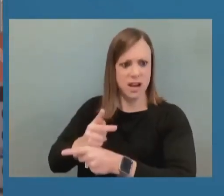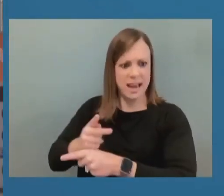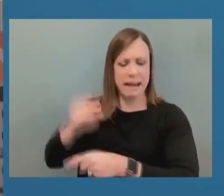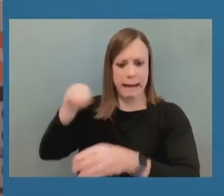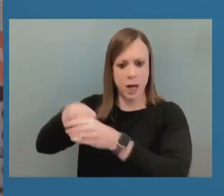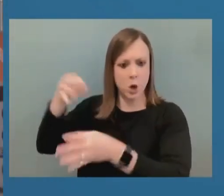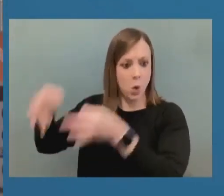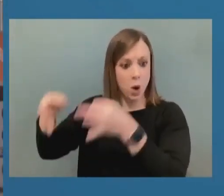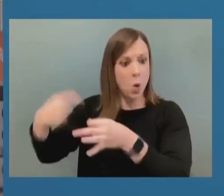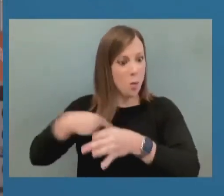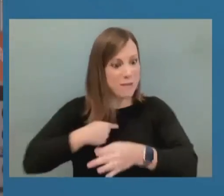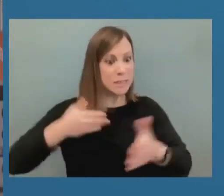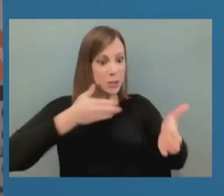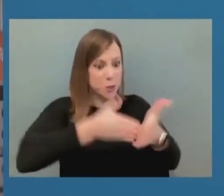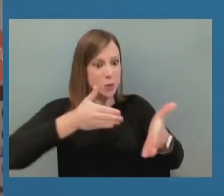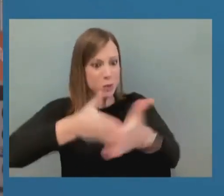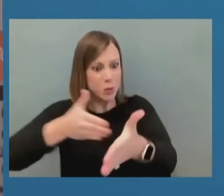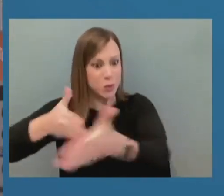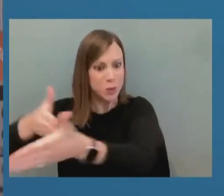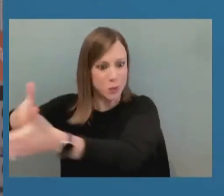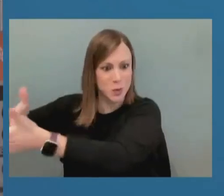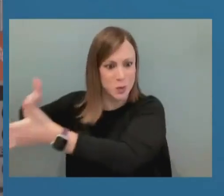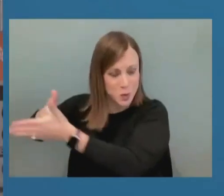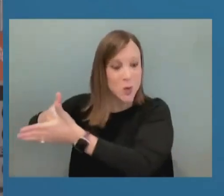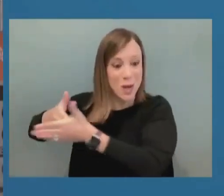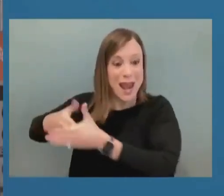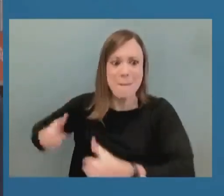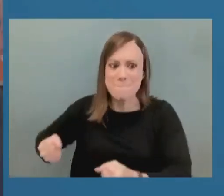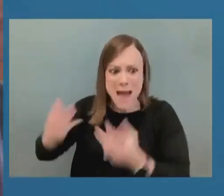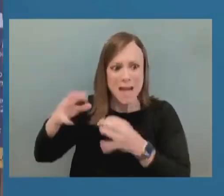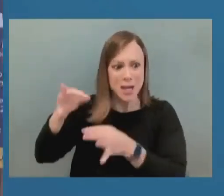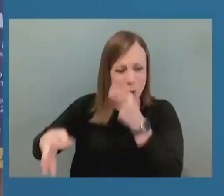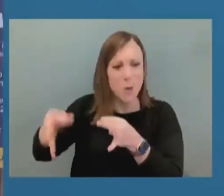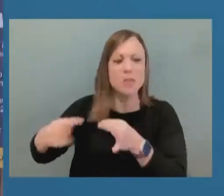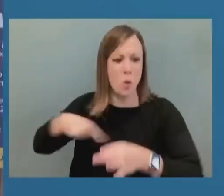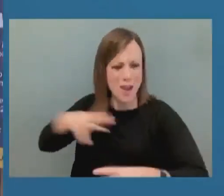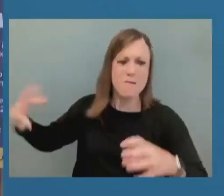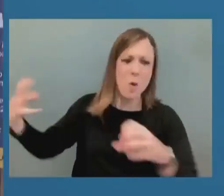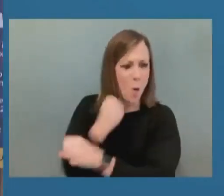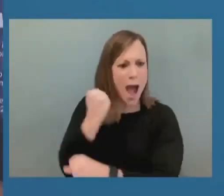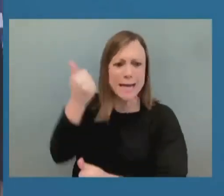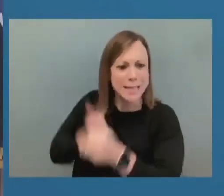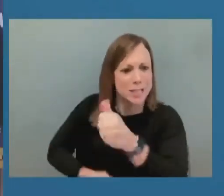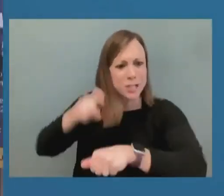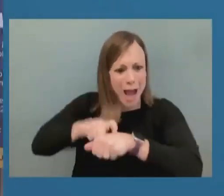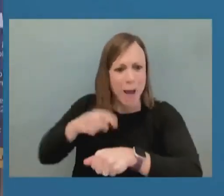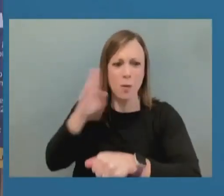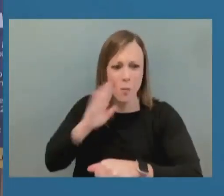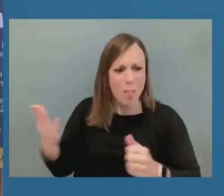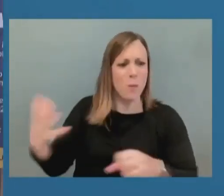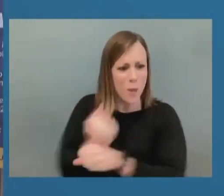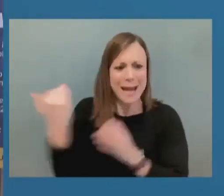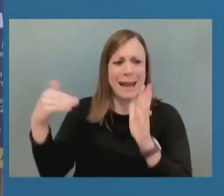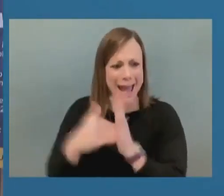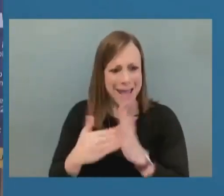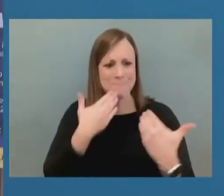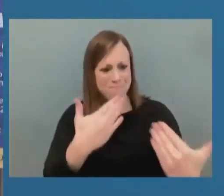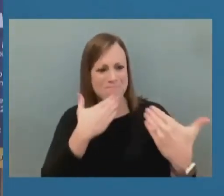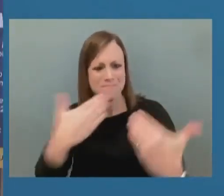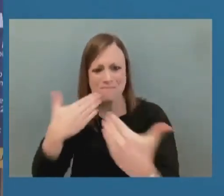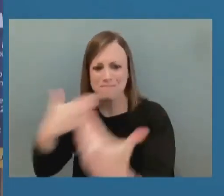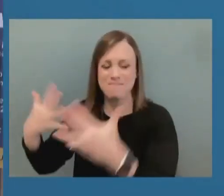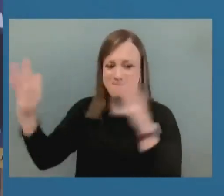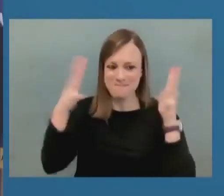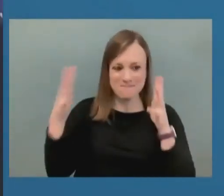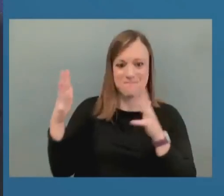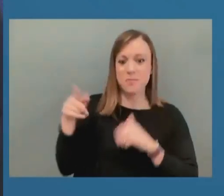of the Mississippi, and we won every time. This is going to be another one. All right, thanks, everybody. Thank you so much. I just want to say one more thing. You